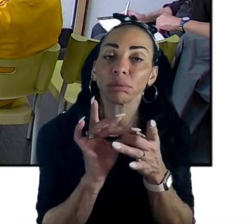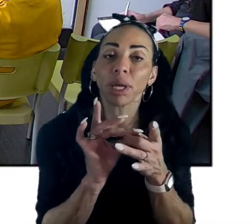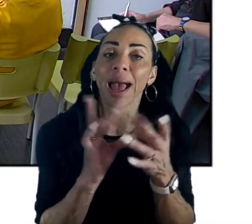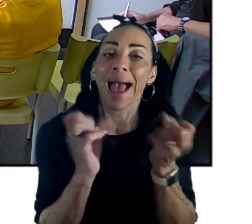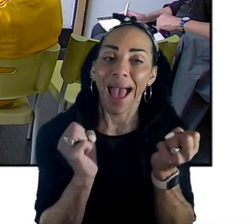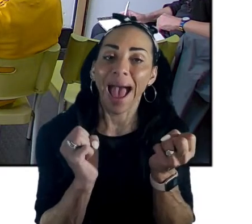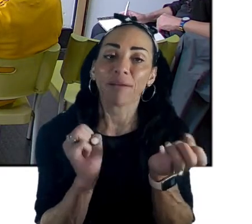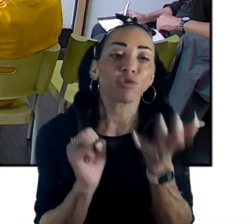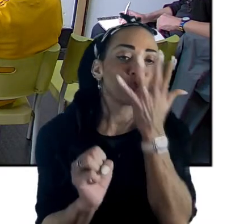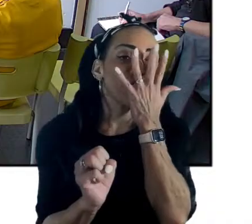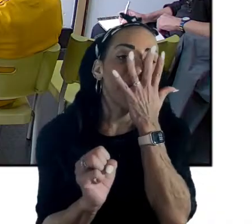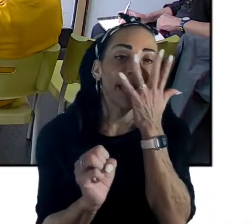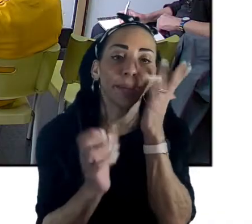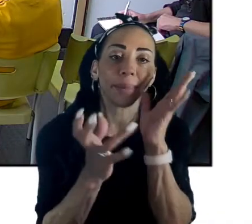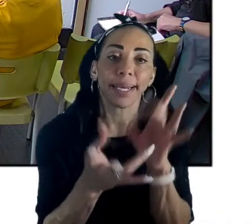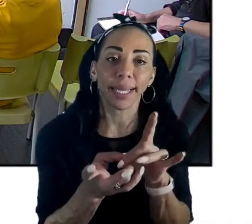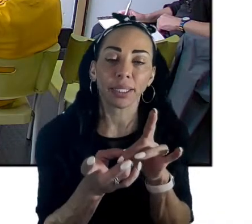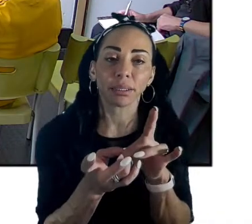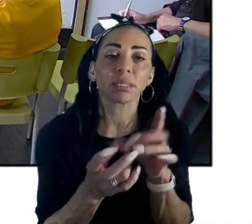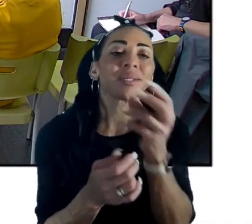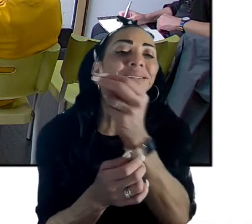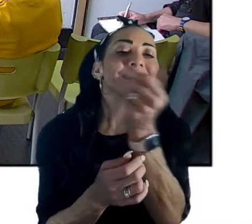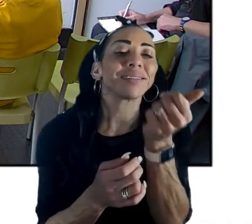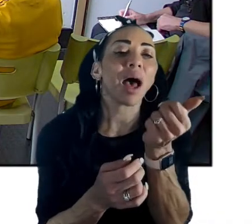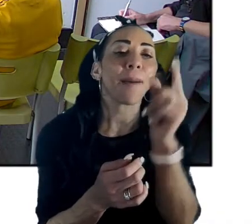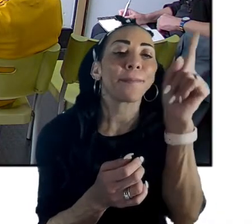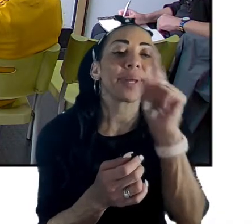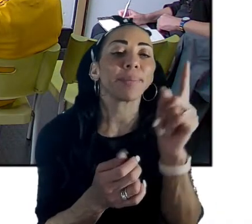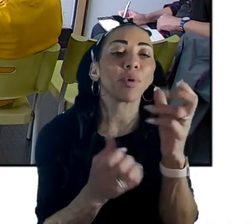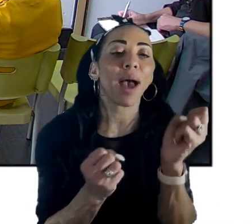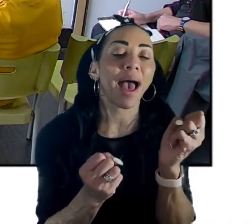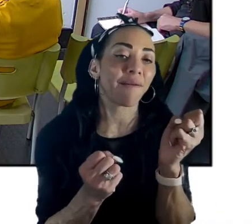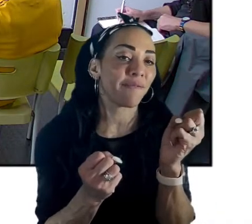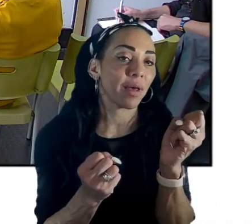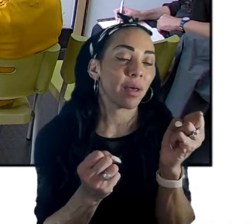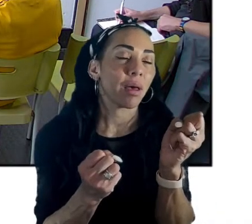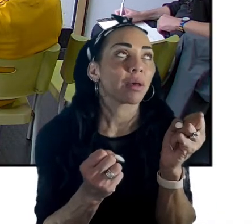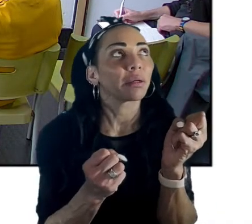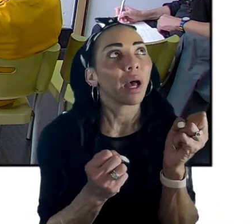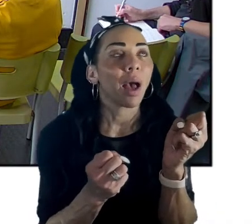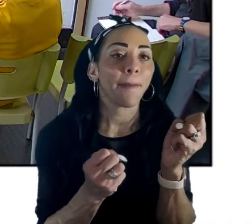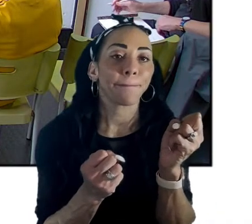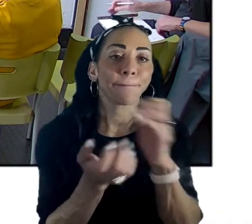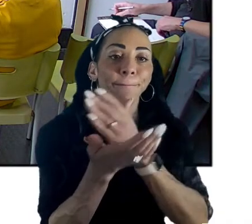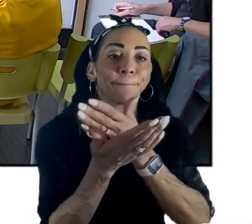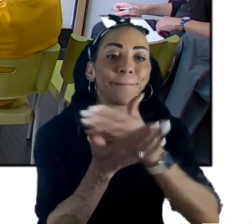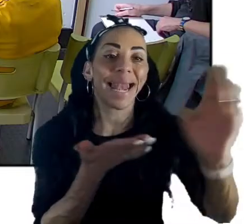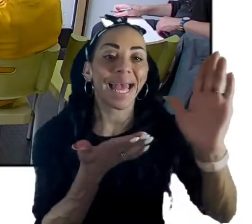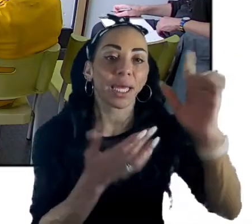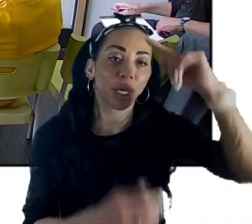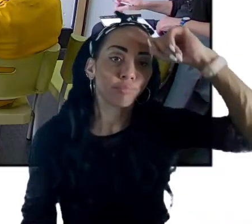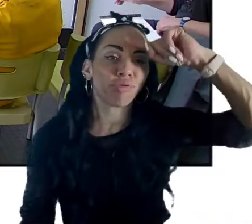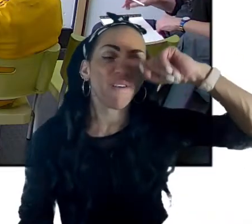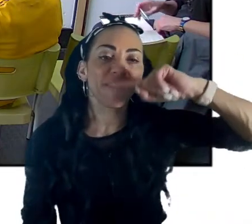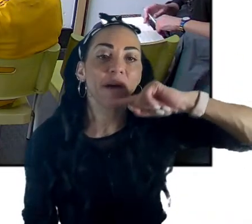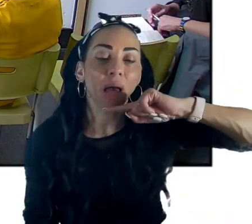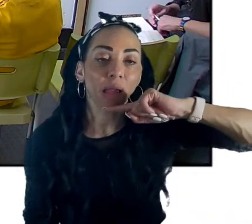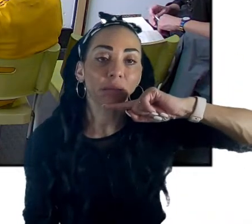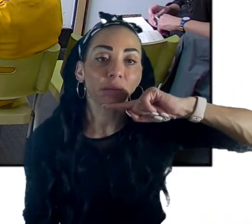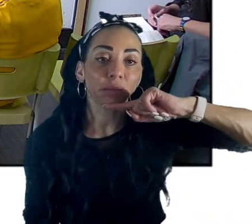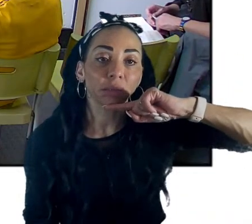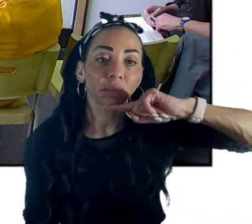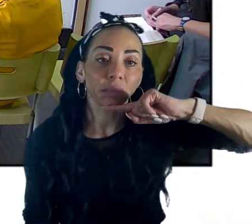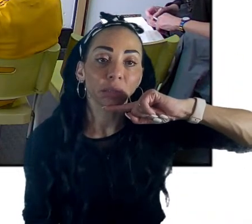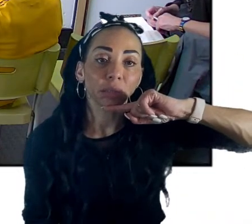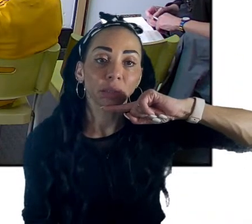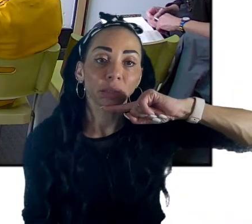you could explore that within maybe an online confessional where you didn't see who it was. But also,